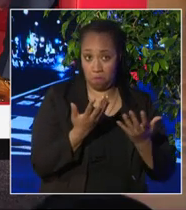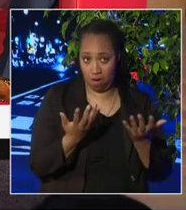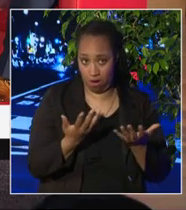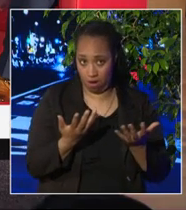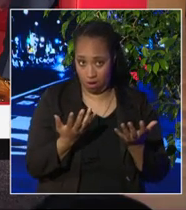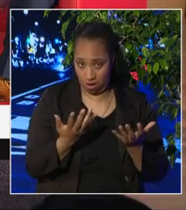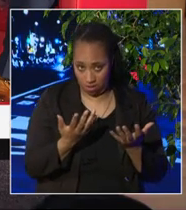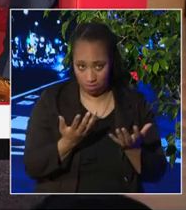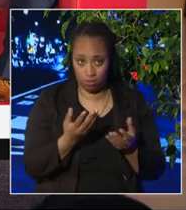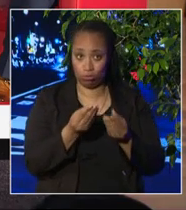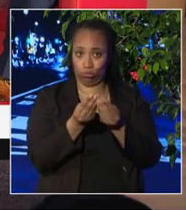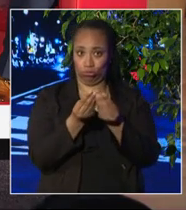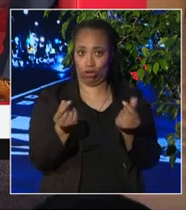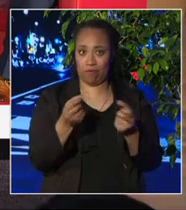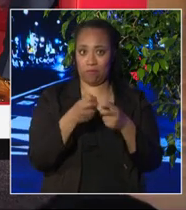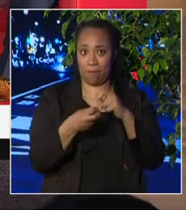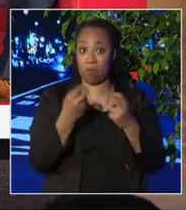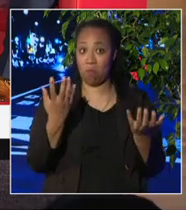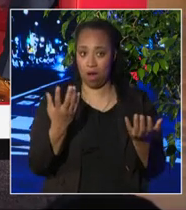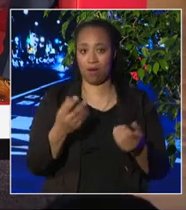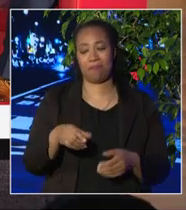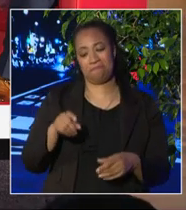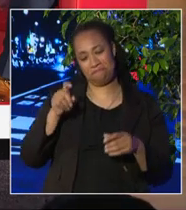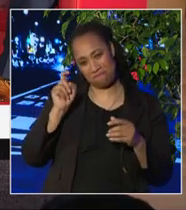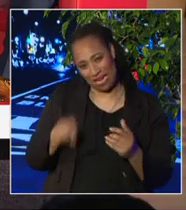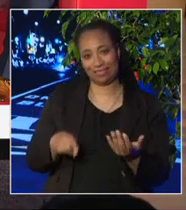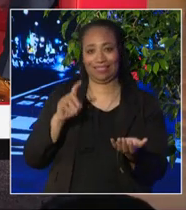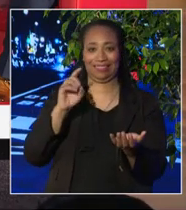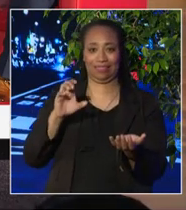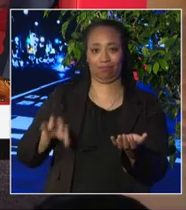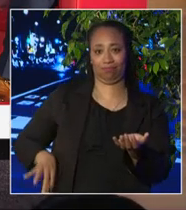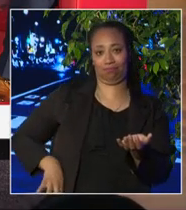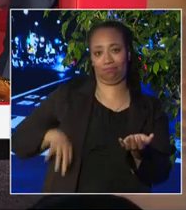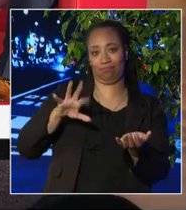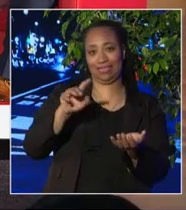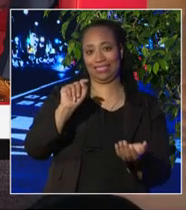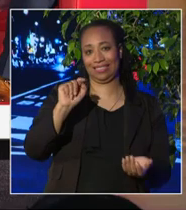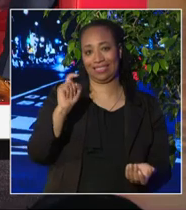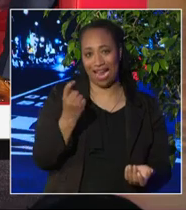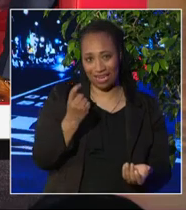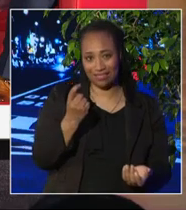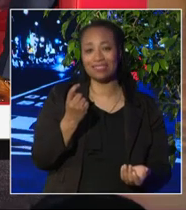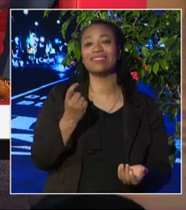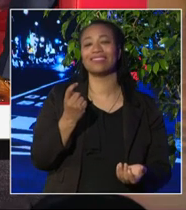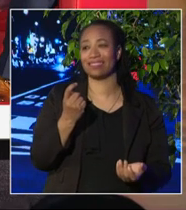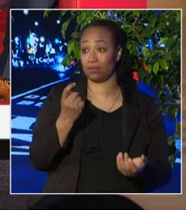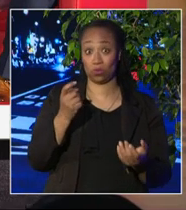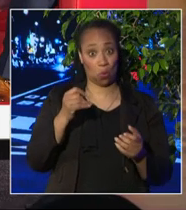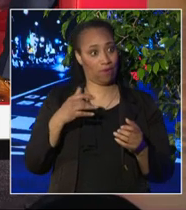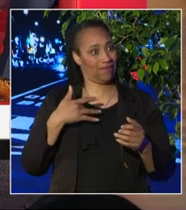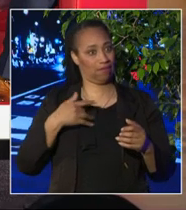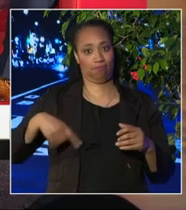become full Americans with statehood. I think that deserves a round of applause. Absolutely.